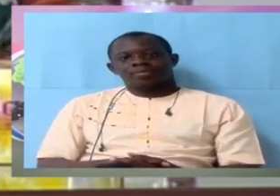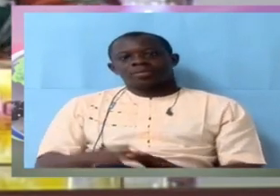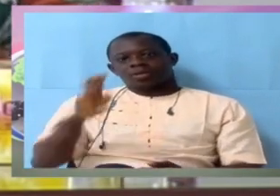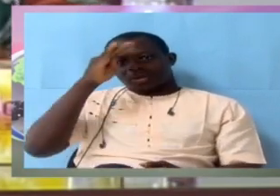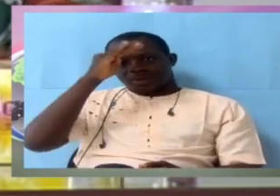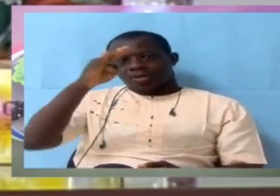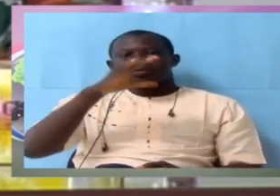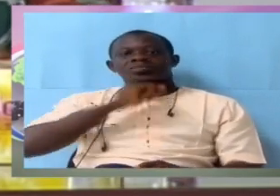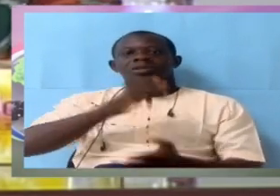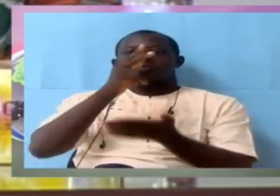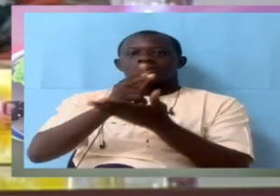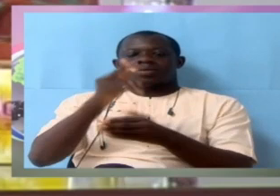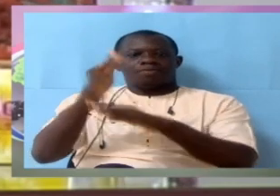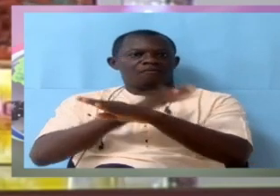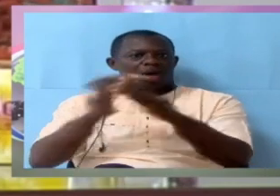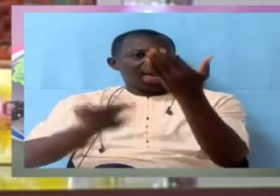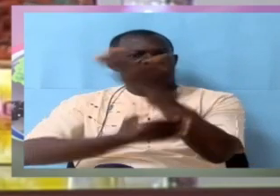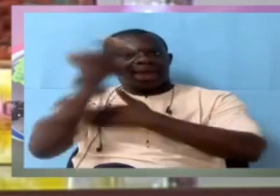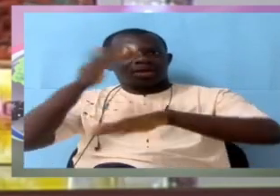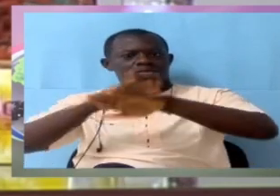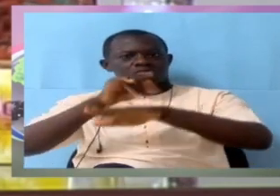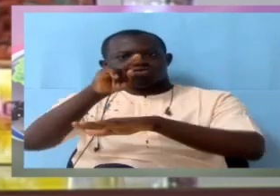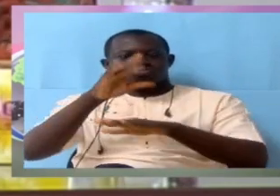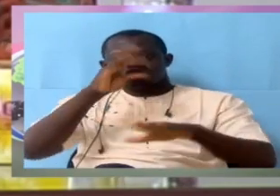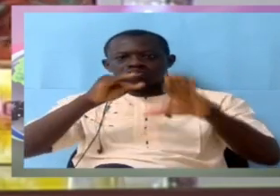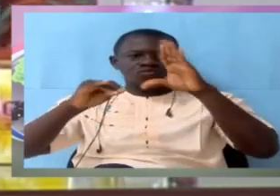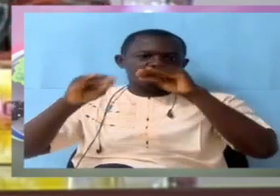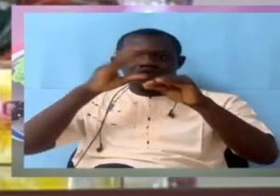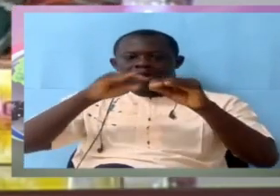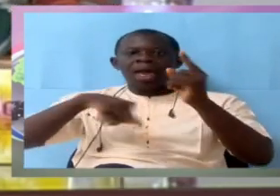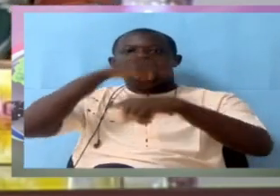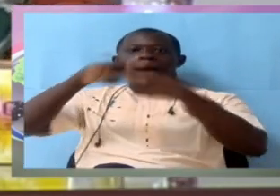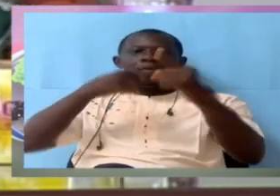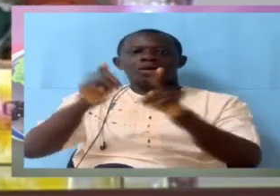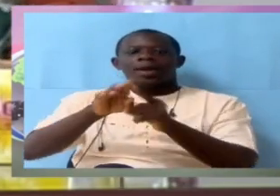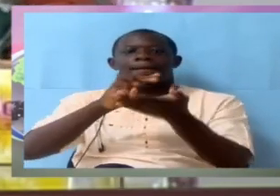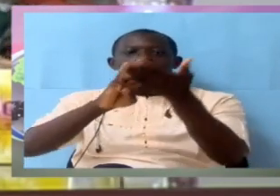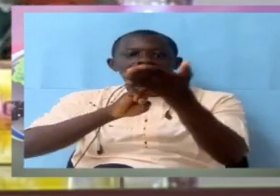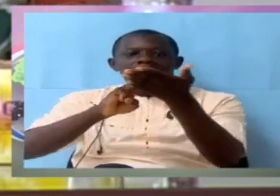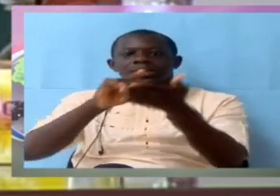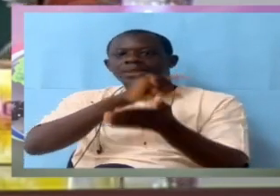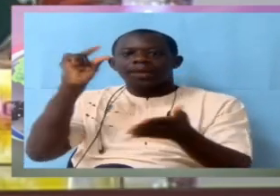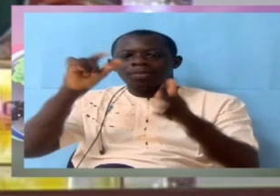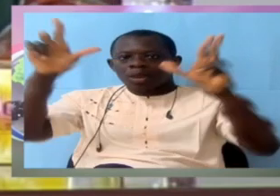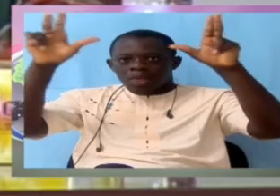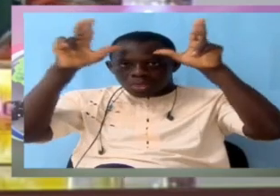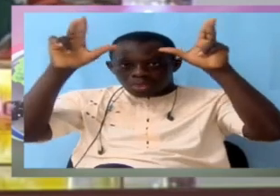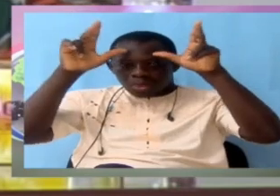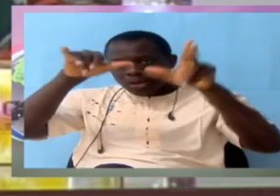Thank you, Mr. Witness. Earlier on, you talked about also the medication that was referred to as Gine.